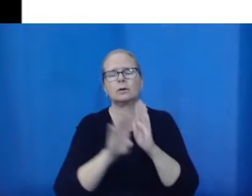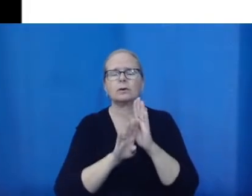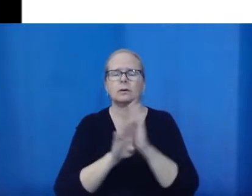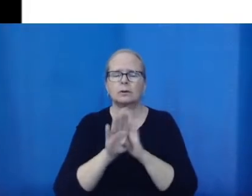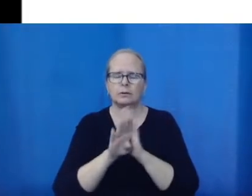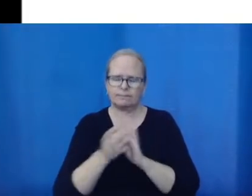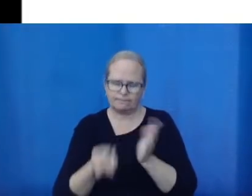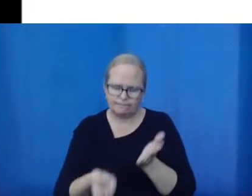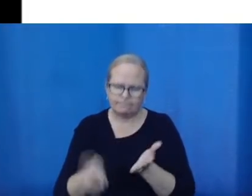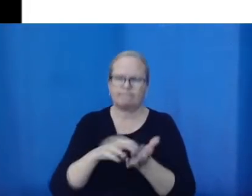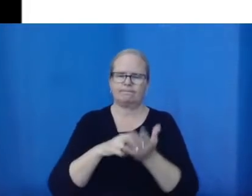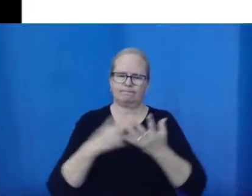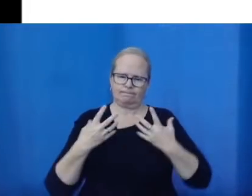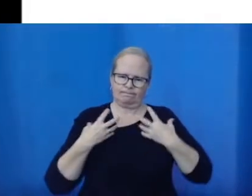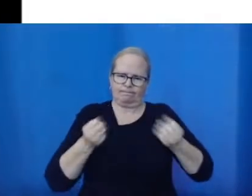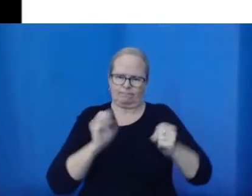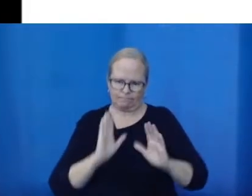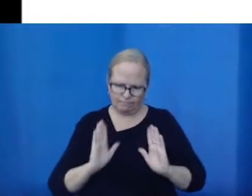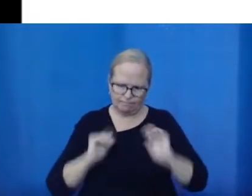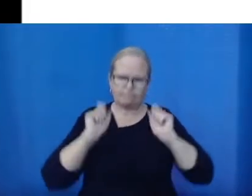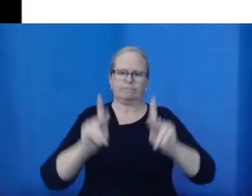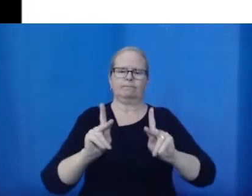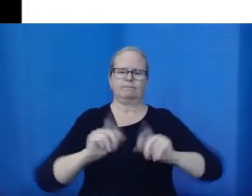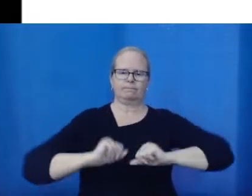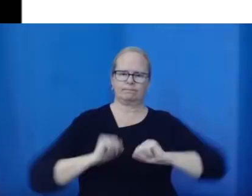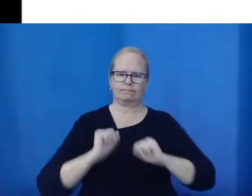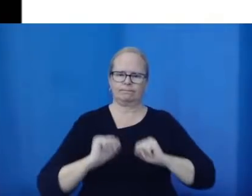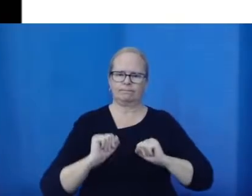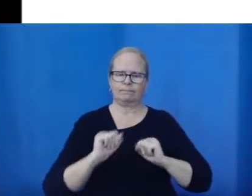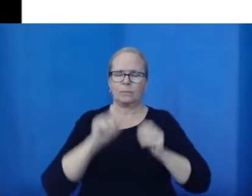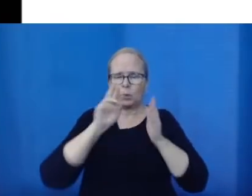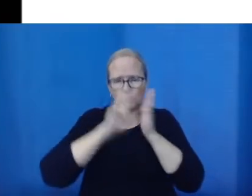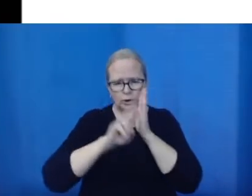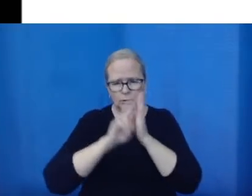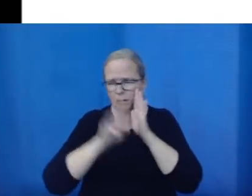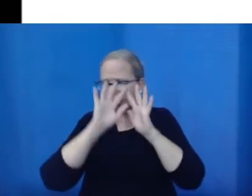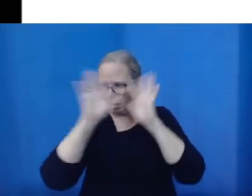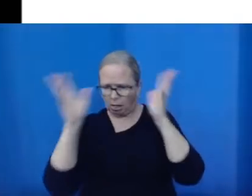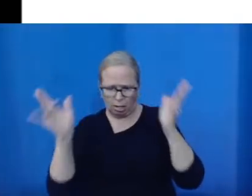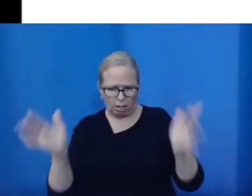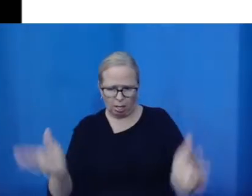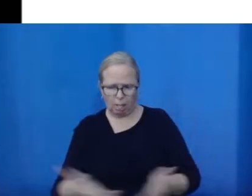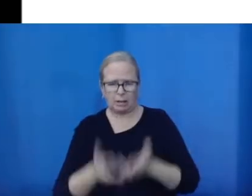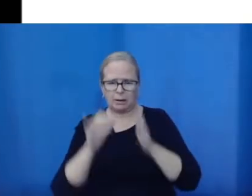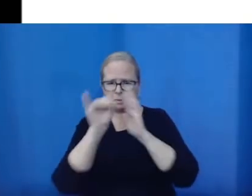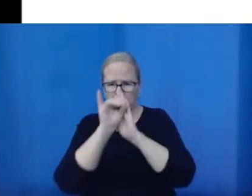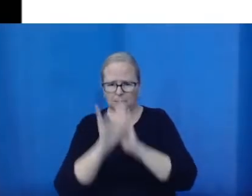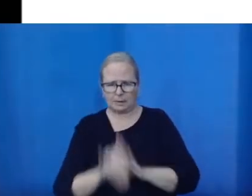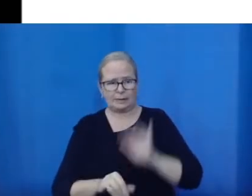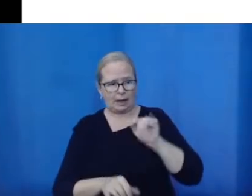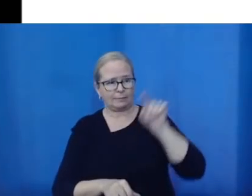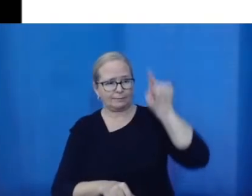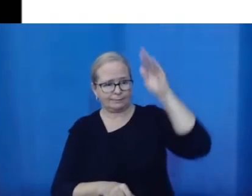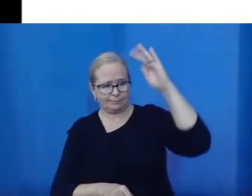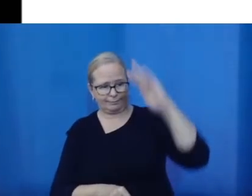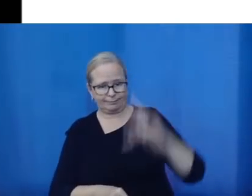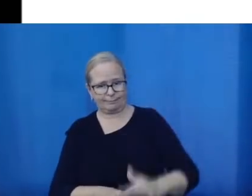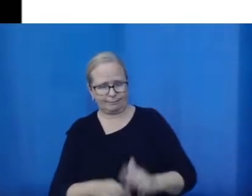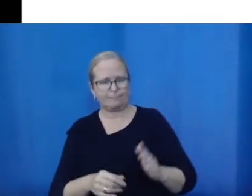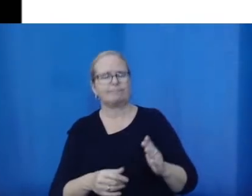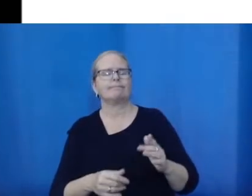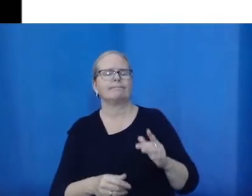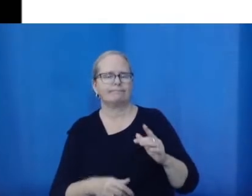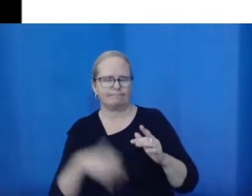negative mental health outcomes, and we're feeling it in our lives, certainly. But on the flip side, we all have the capacity for